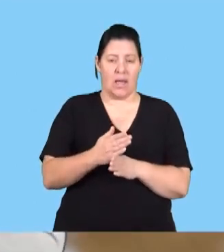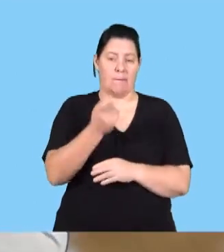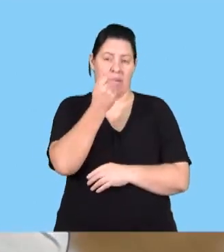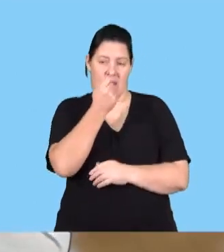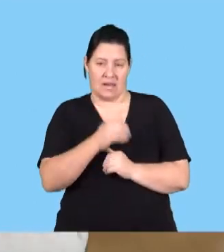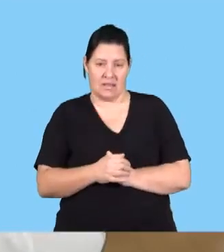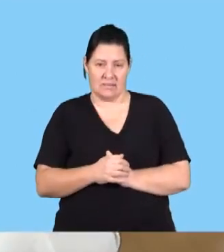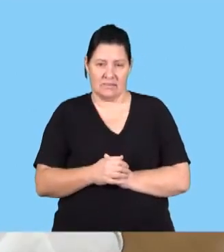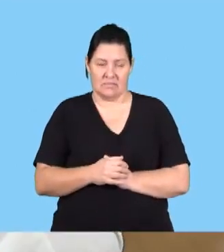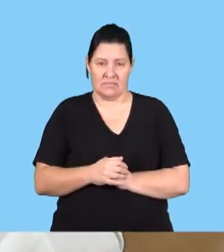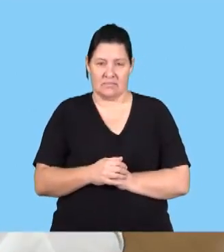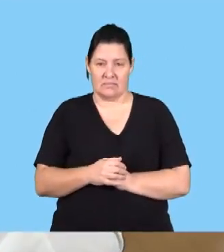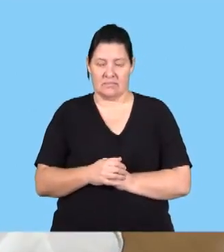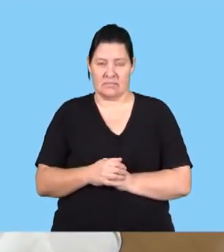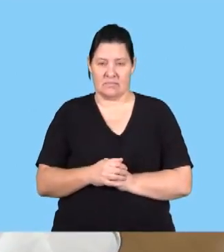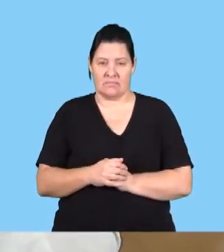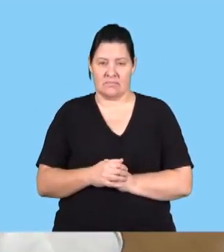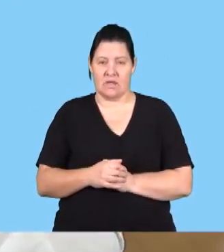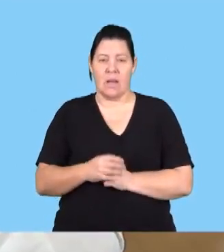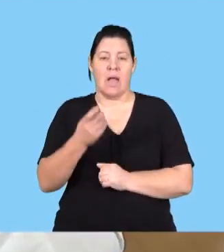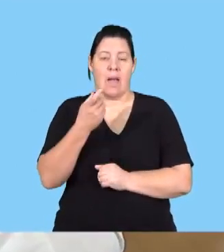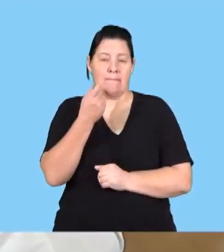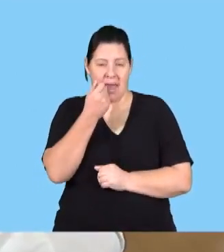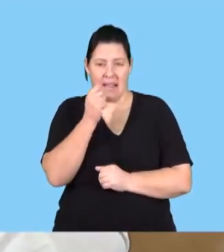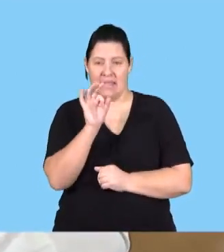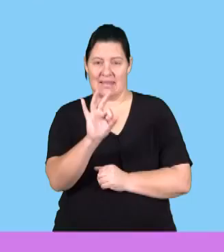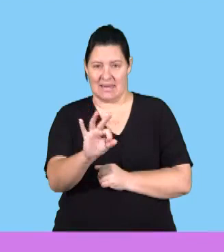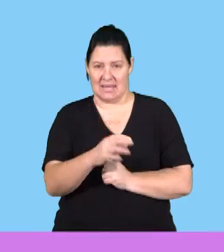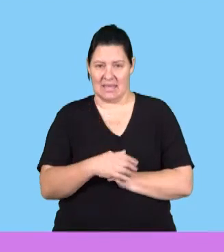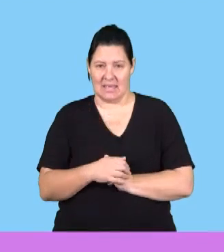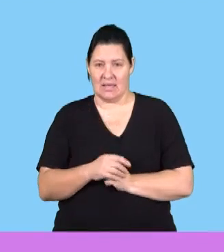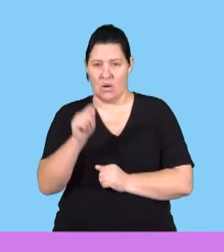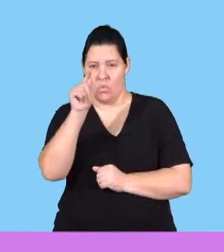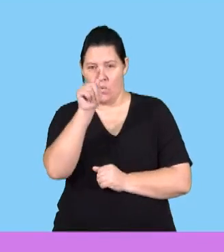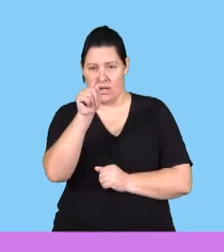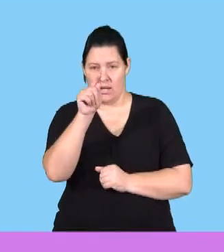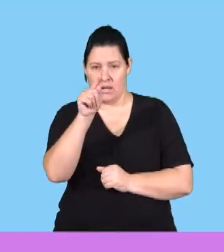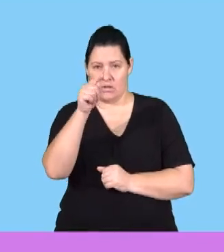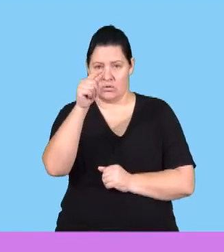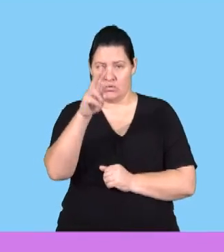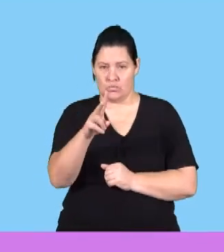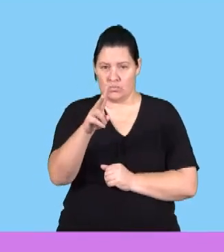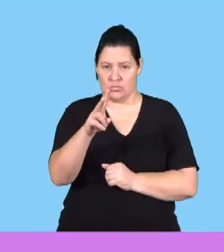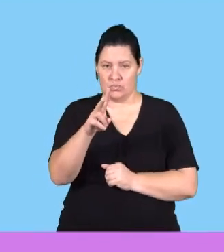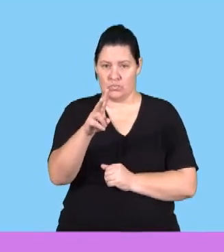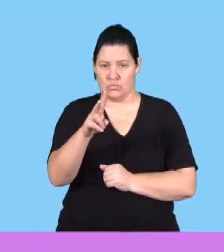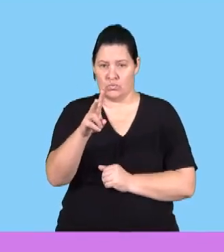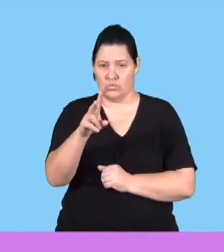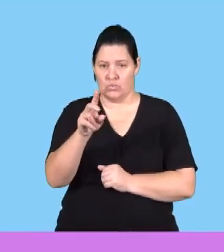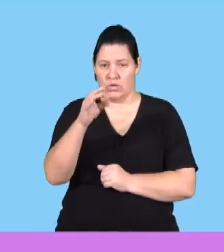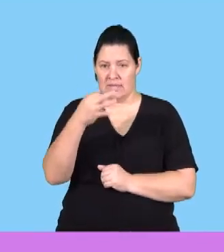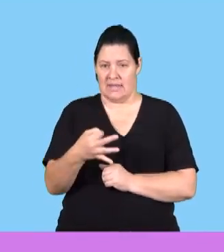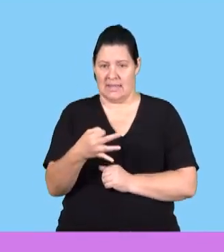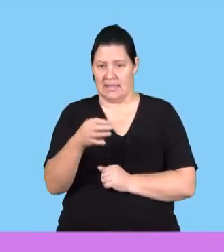our males. Now, I'm sure you've noticed we have 3 males now. So it's here, this one. It's that